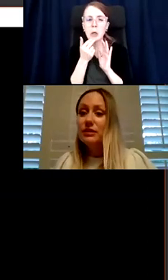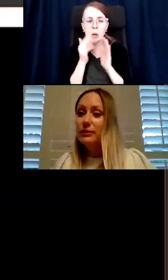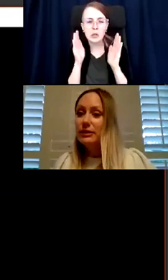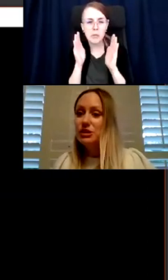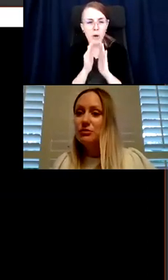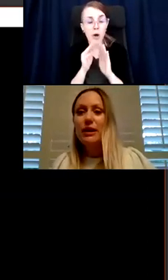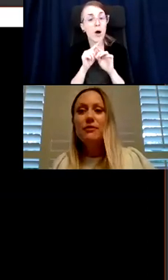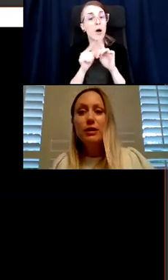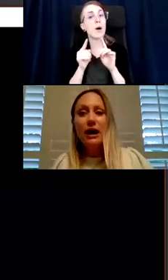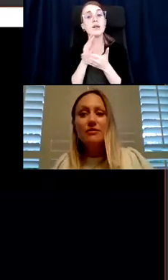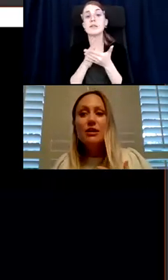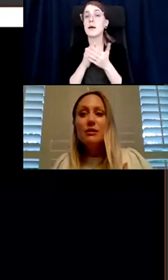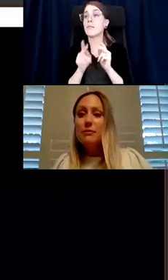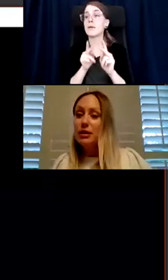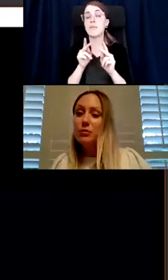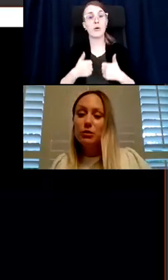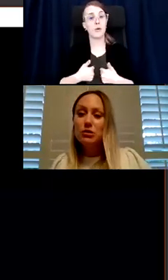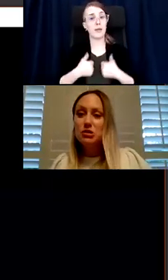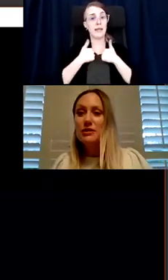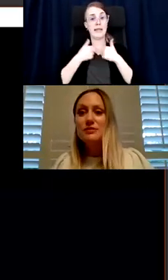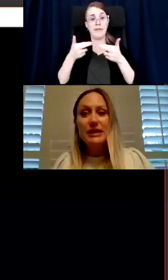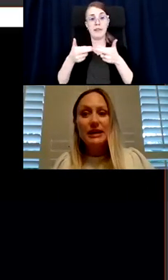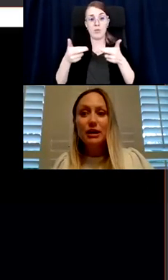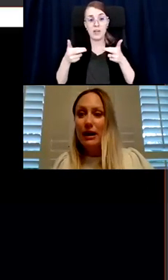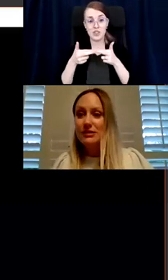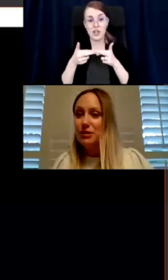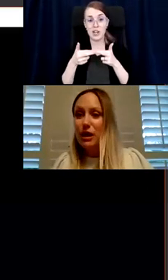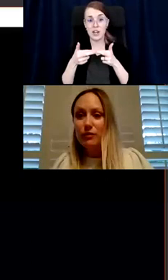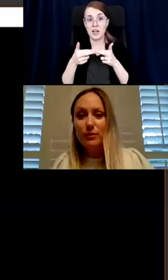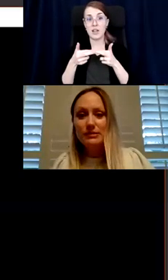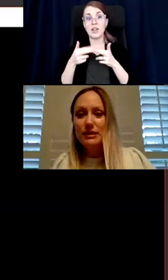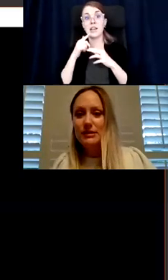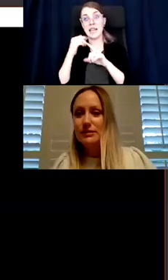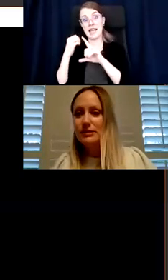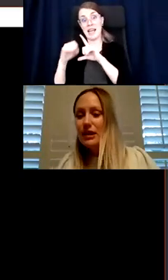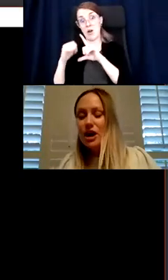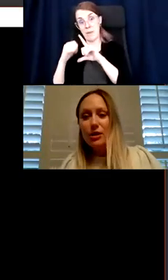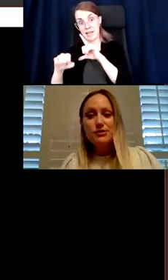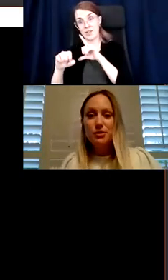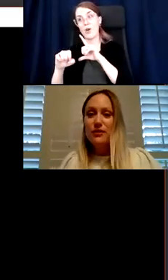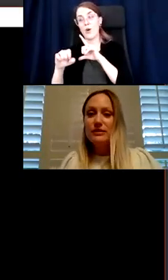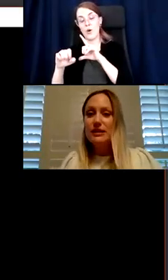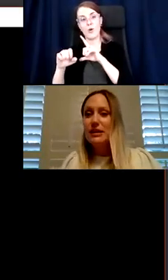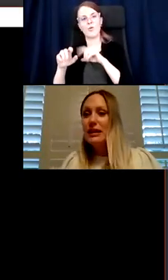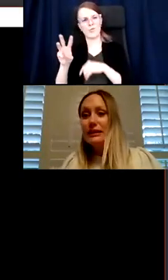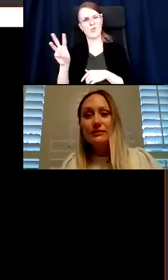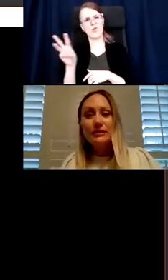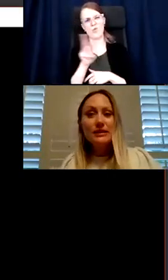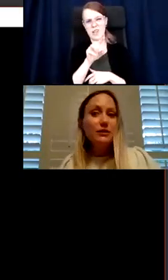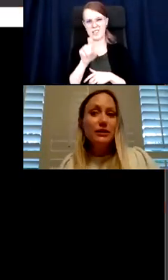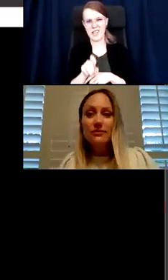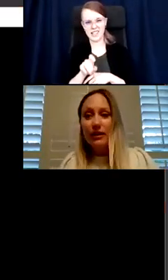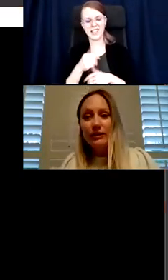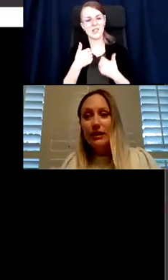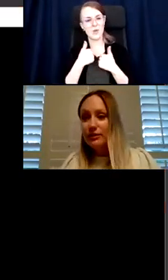folks live in the region. We have Muriel Borders, who lives in El Paso covering West Texas. We have Sonia Valdez